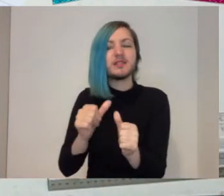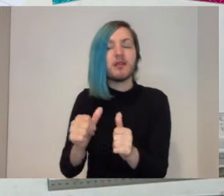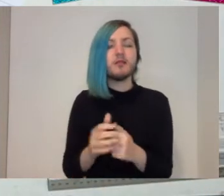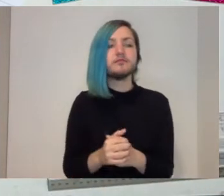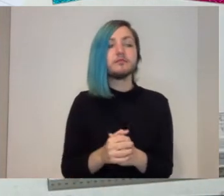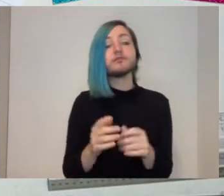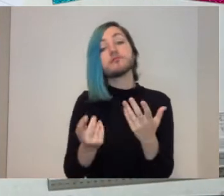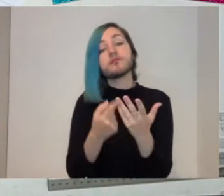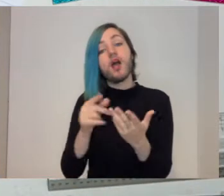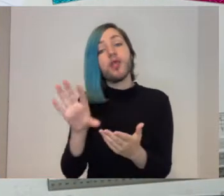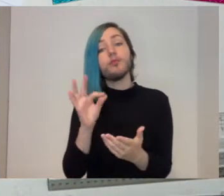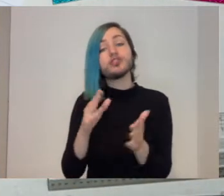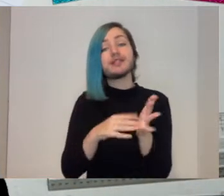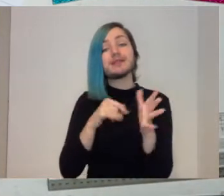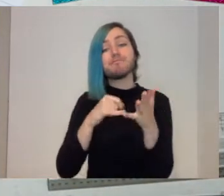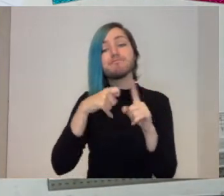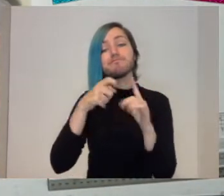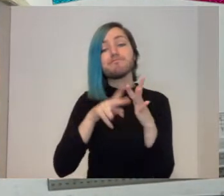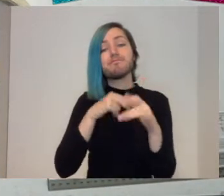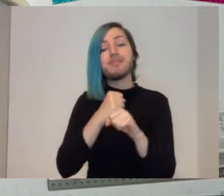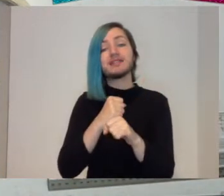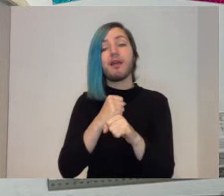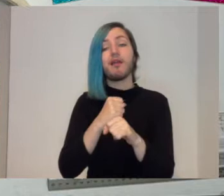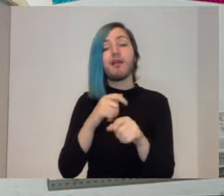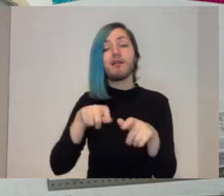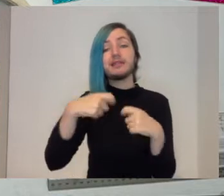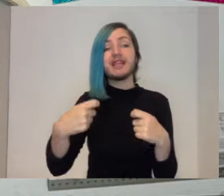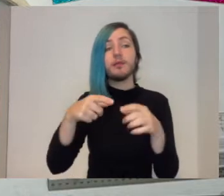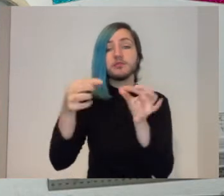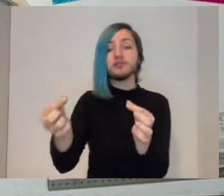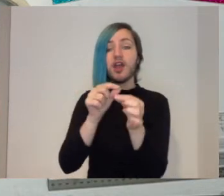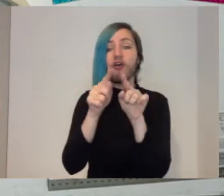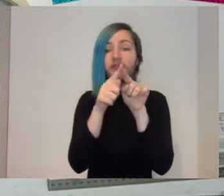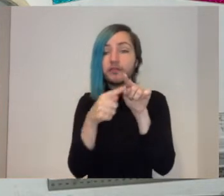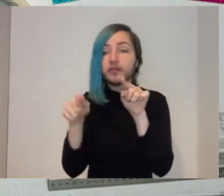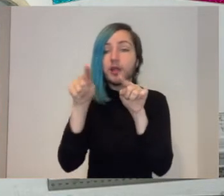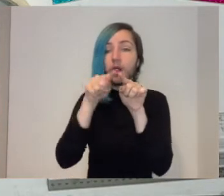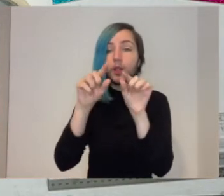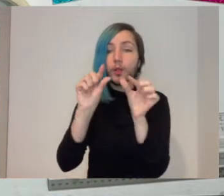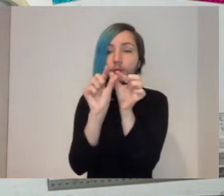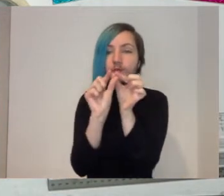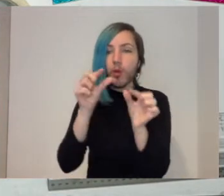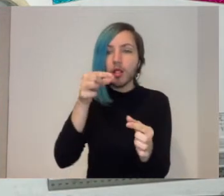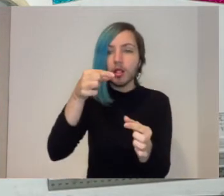Another thing that you can do is use masking tape. Simply just rip a piece, make a tiny little loop,